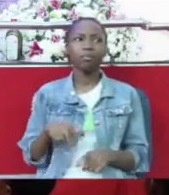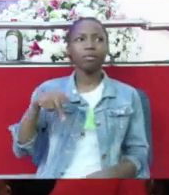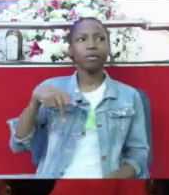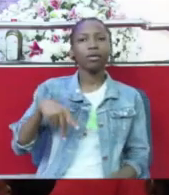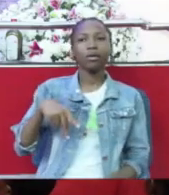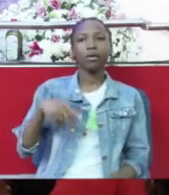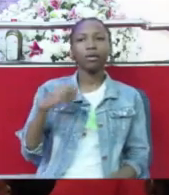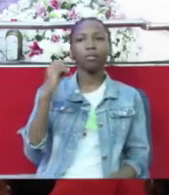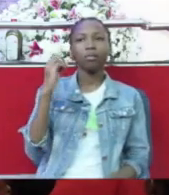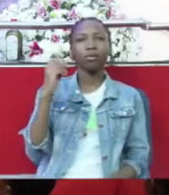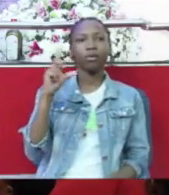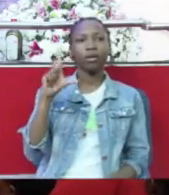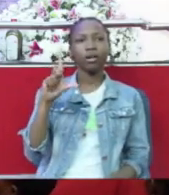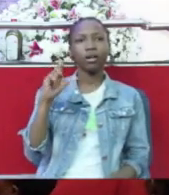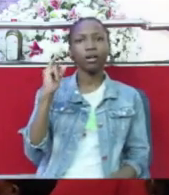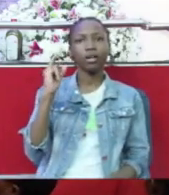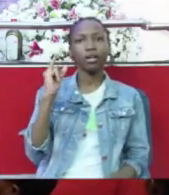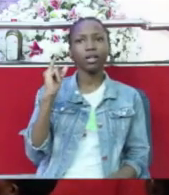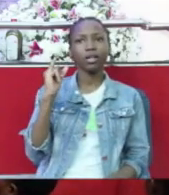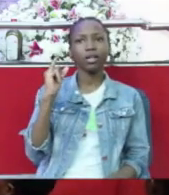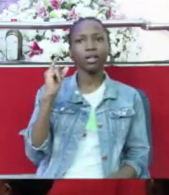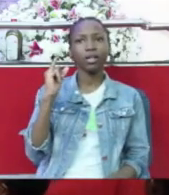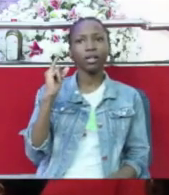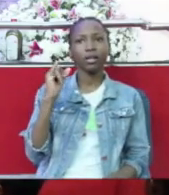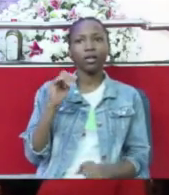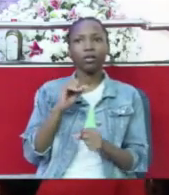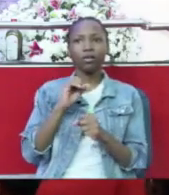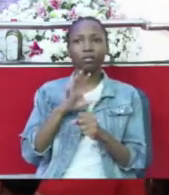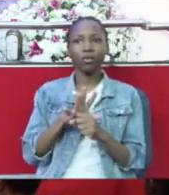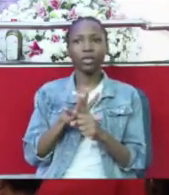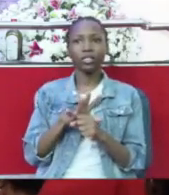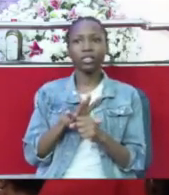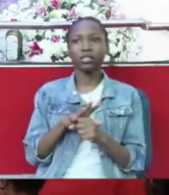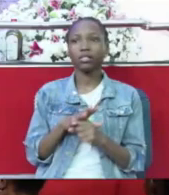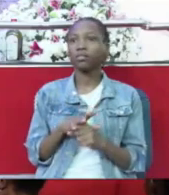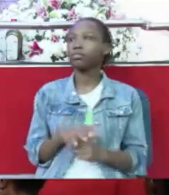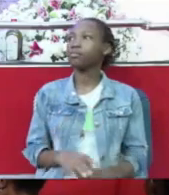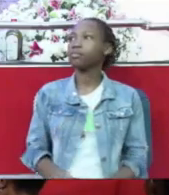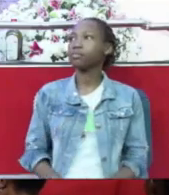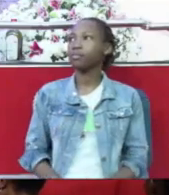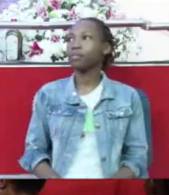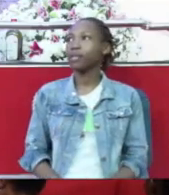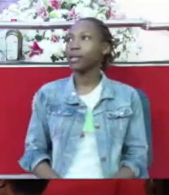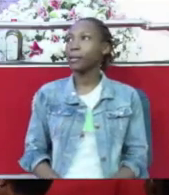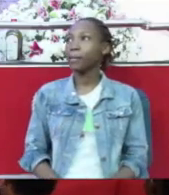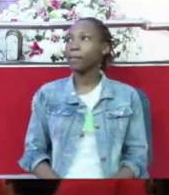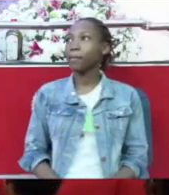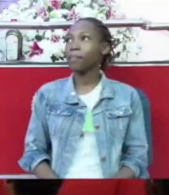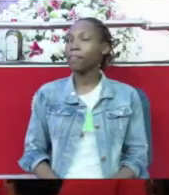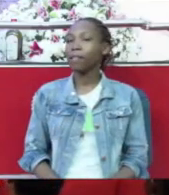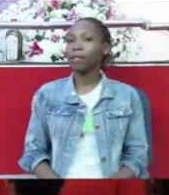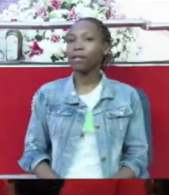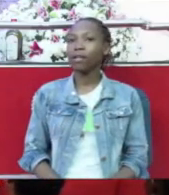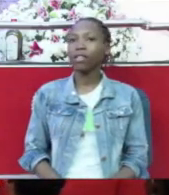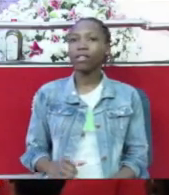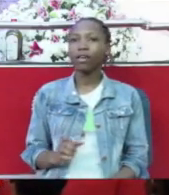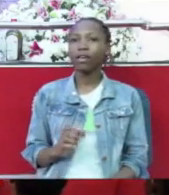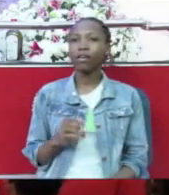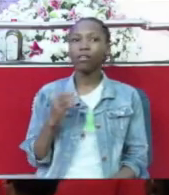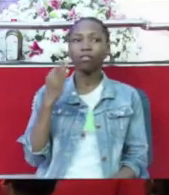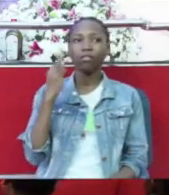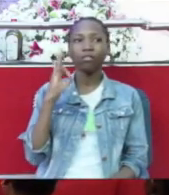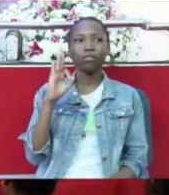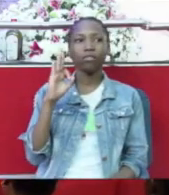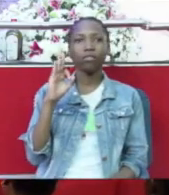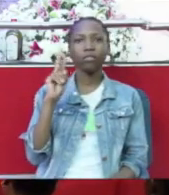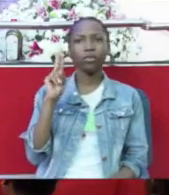populations or by the young, youthful populations? Je, itakuwa ya vijana ama wale wazee? Think of the future of world economics. Angalia katika mambo ya